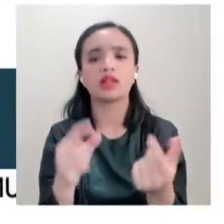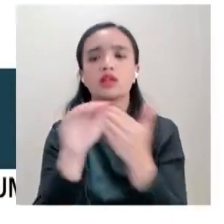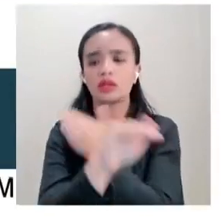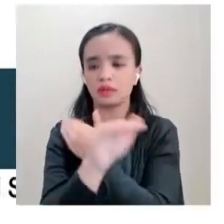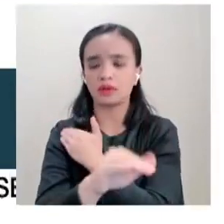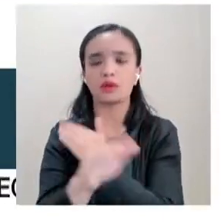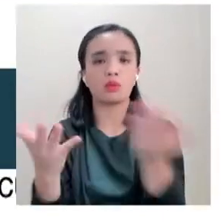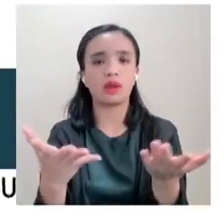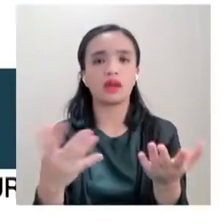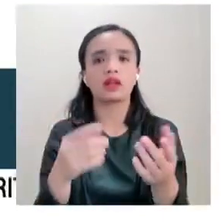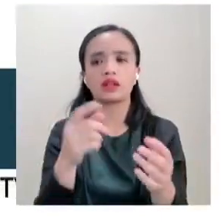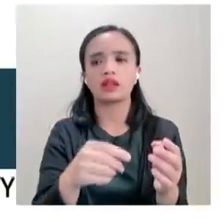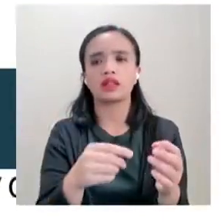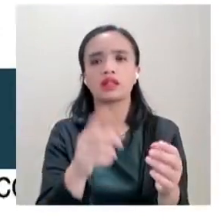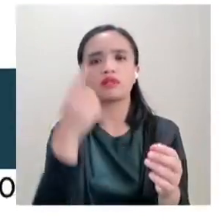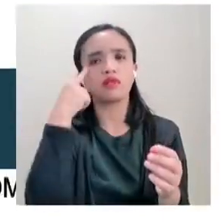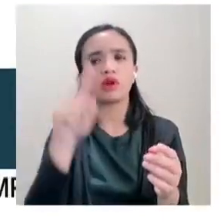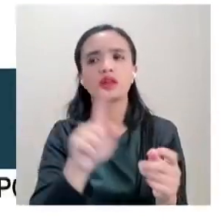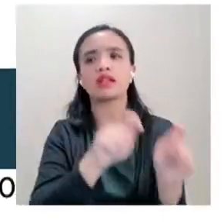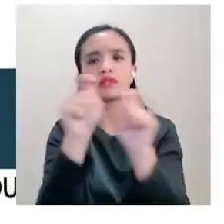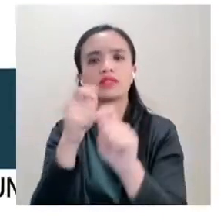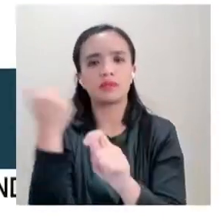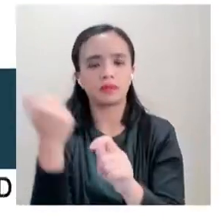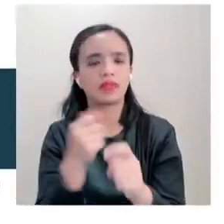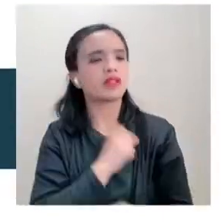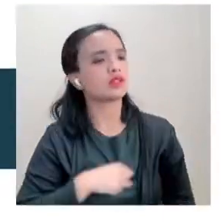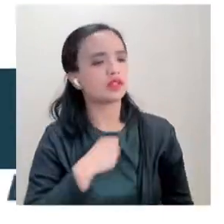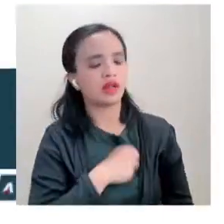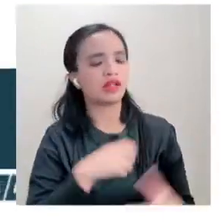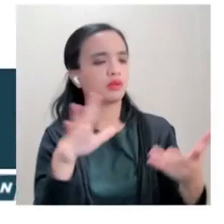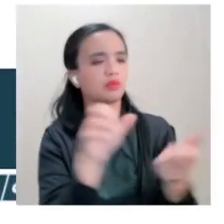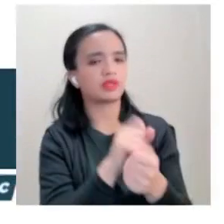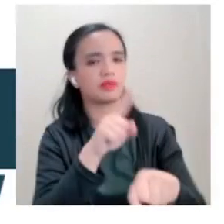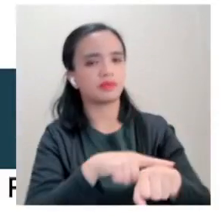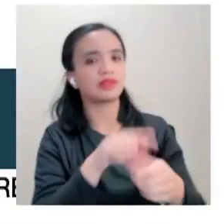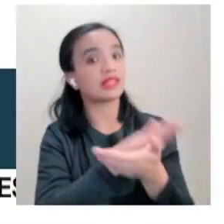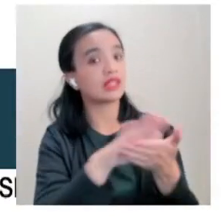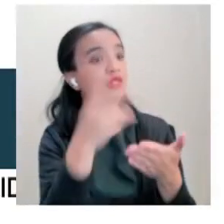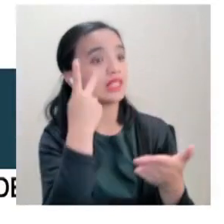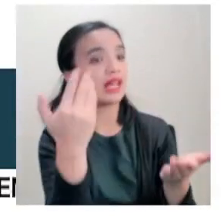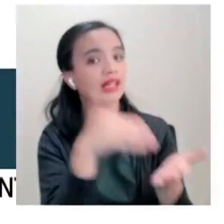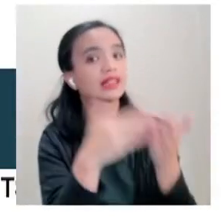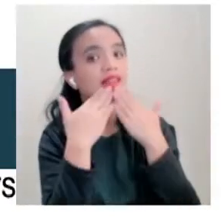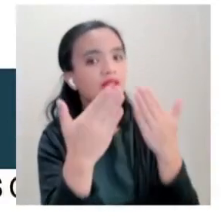to somebody else. All right, Congresswoman, sorry, but we ran out of time. Nice to see you again. Thanks for joining us today.